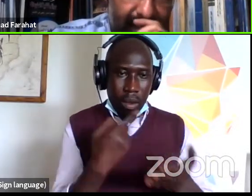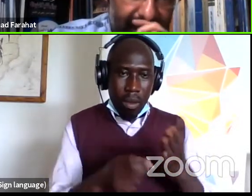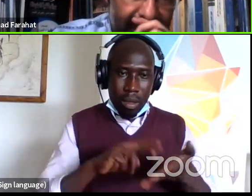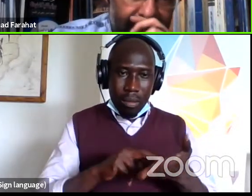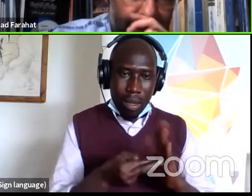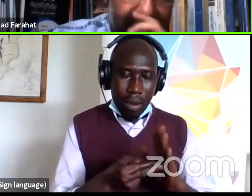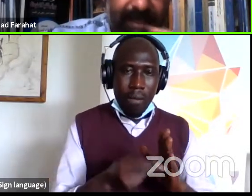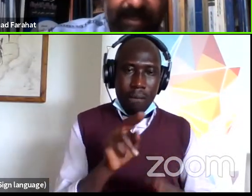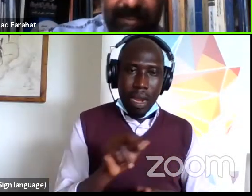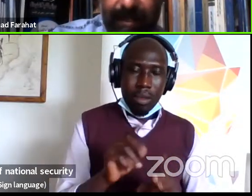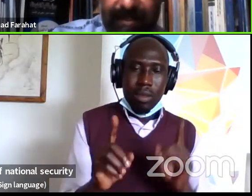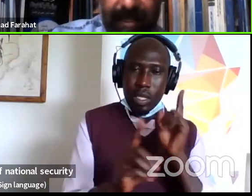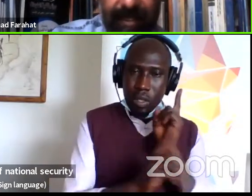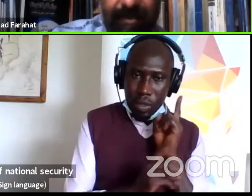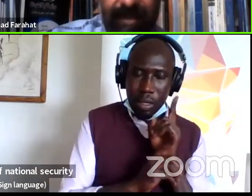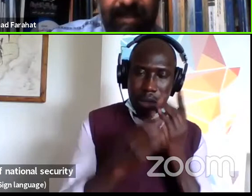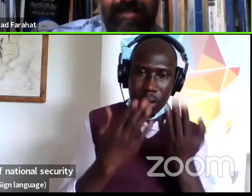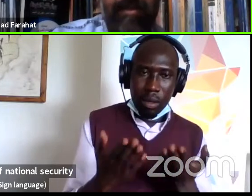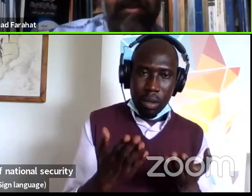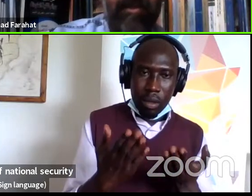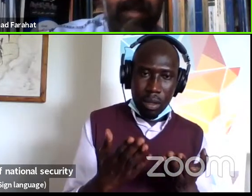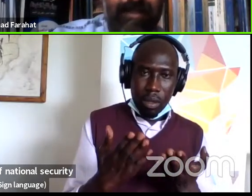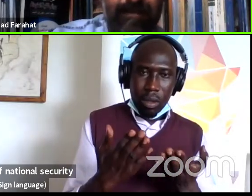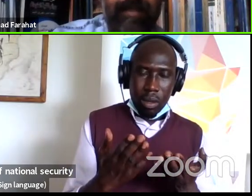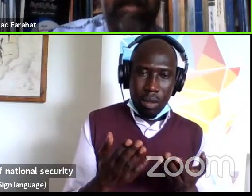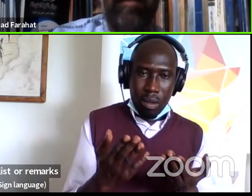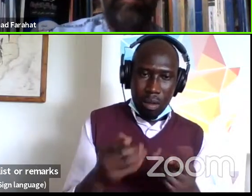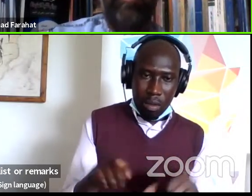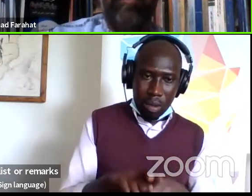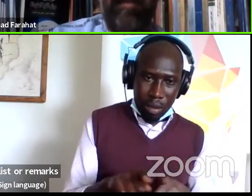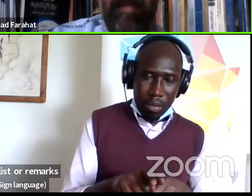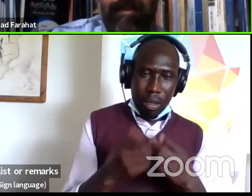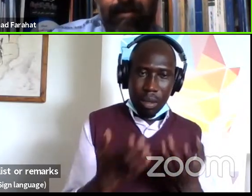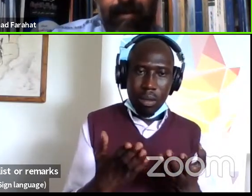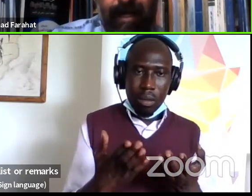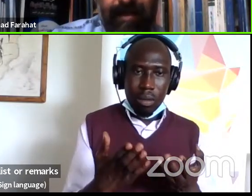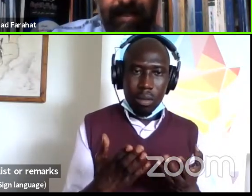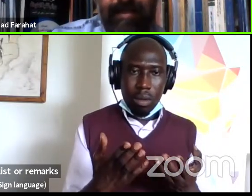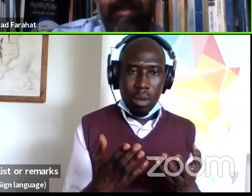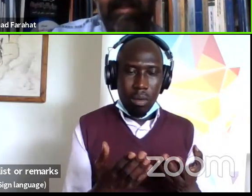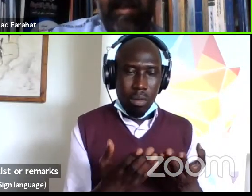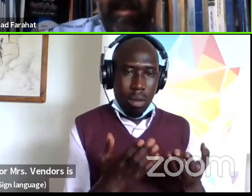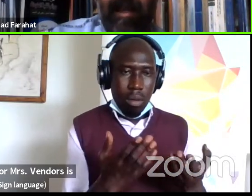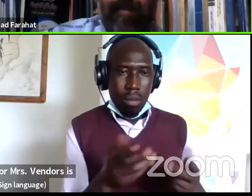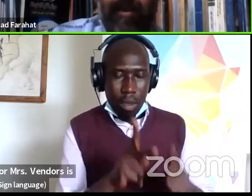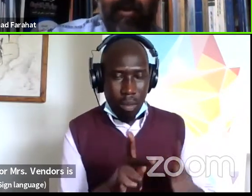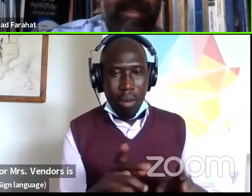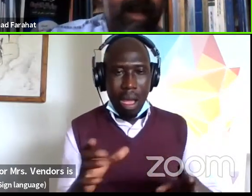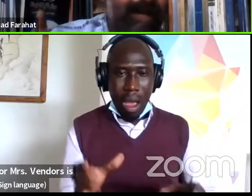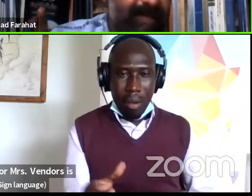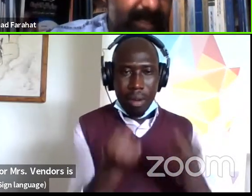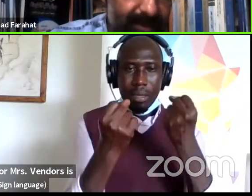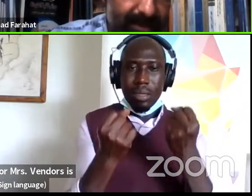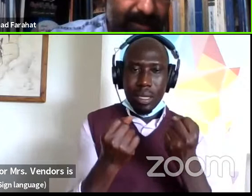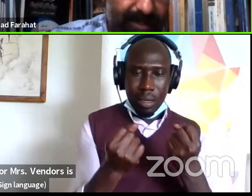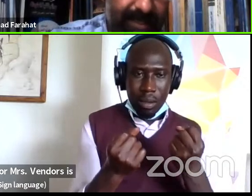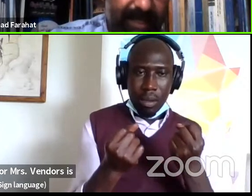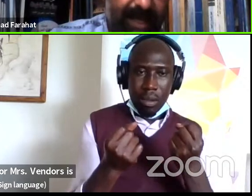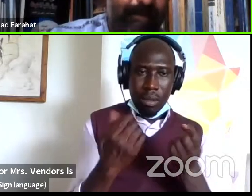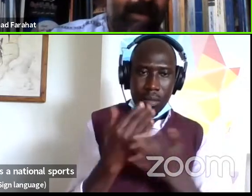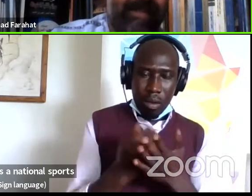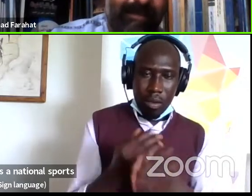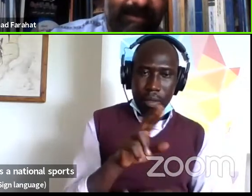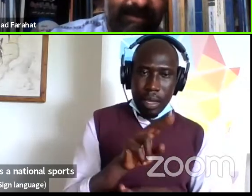security, especially when the journalist or human rights defenders subject to arrest because they harm the national